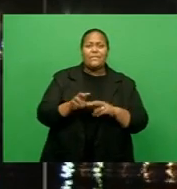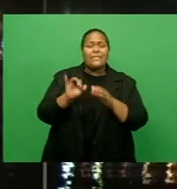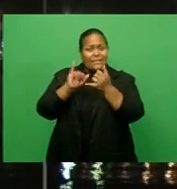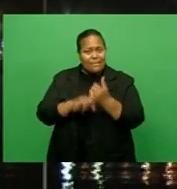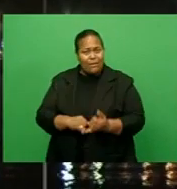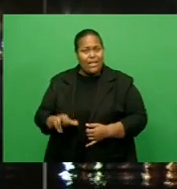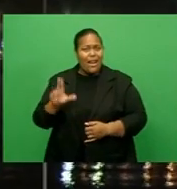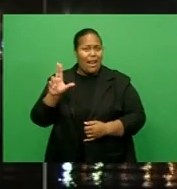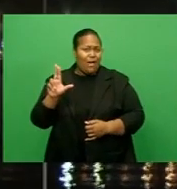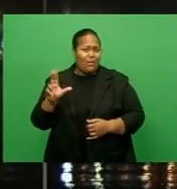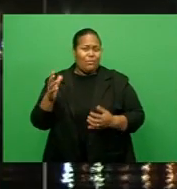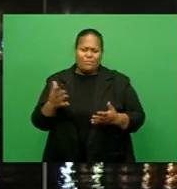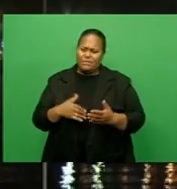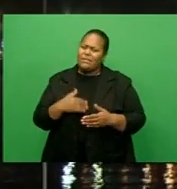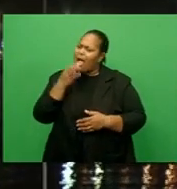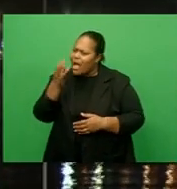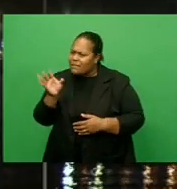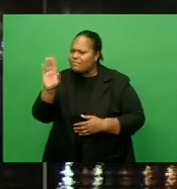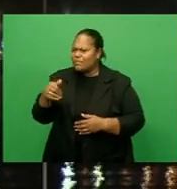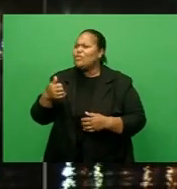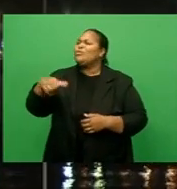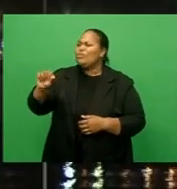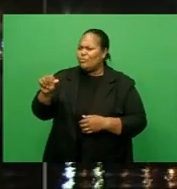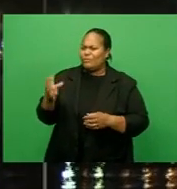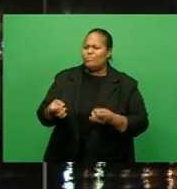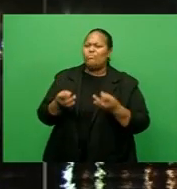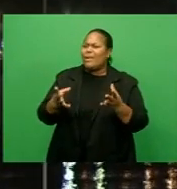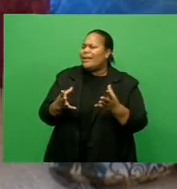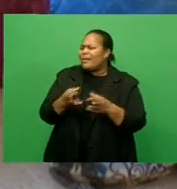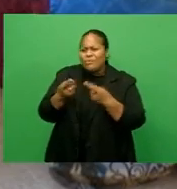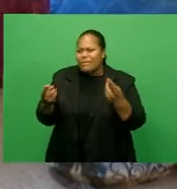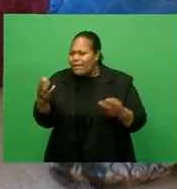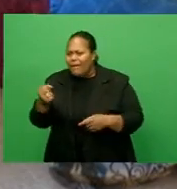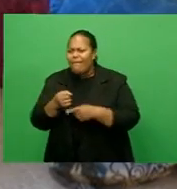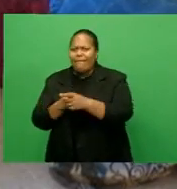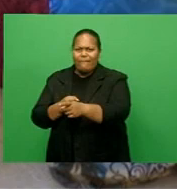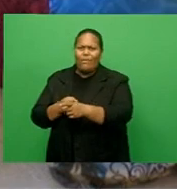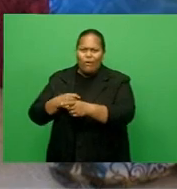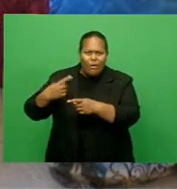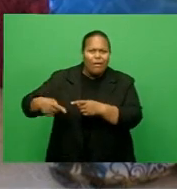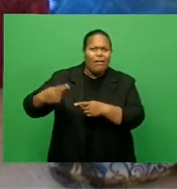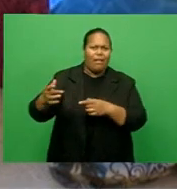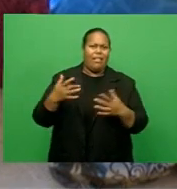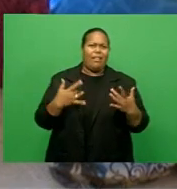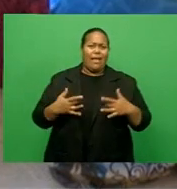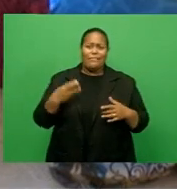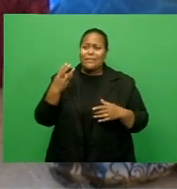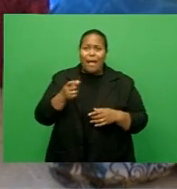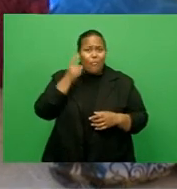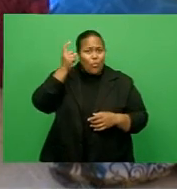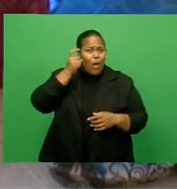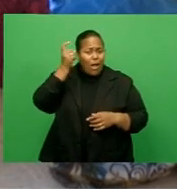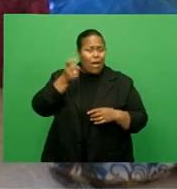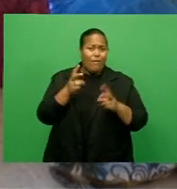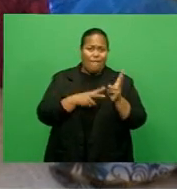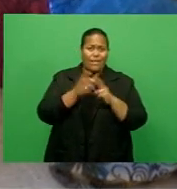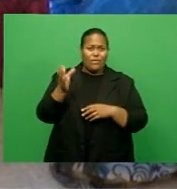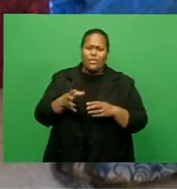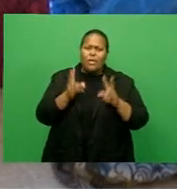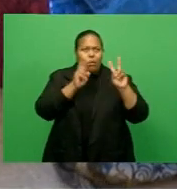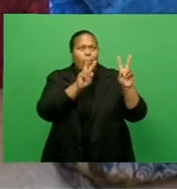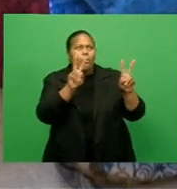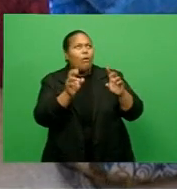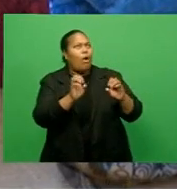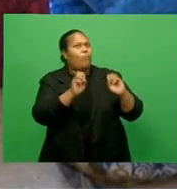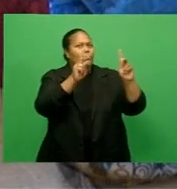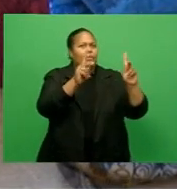utilize the readily available resources for sustenance. This as concerns were raised by some villagers that many youths are looking for opportunities